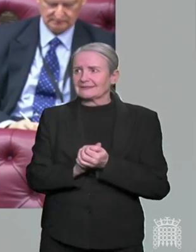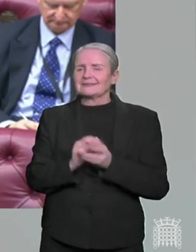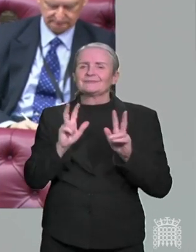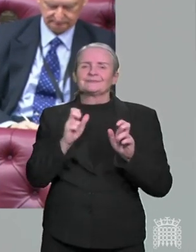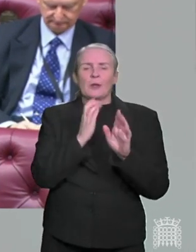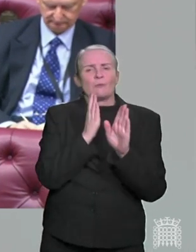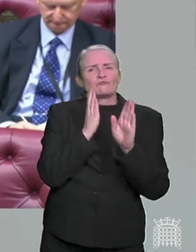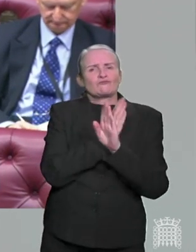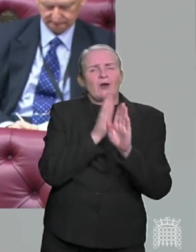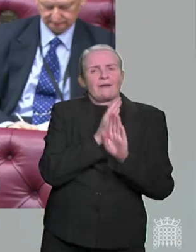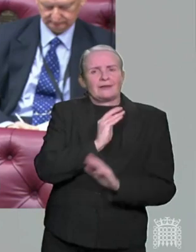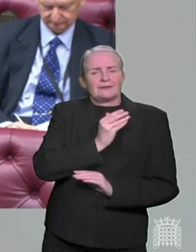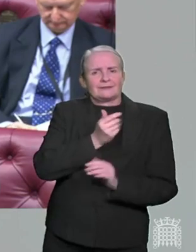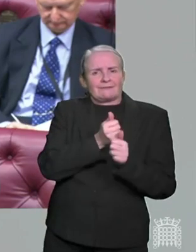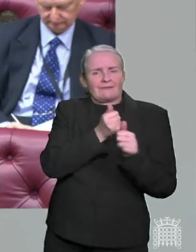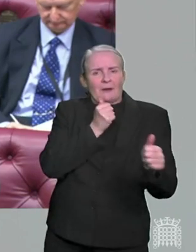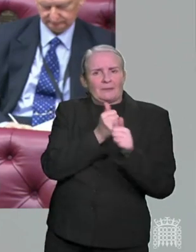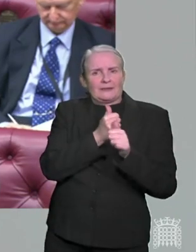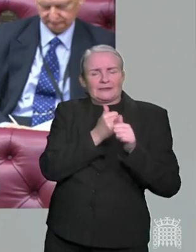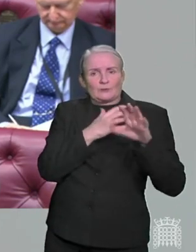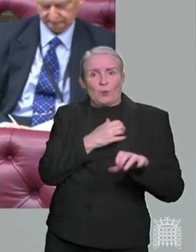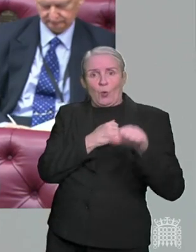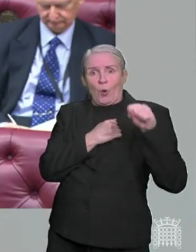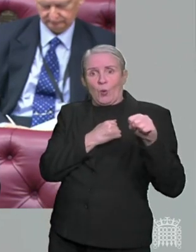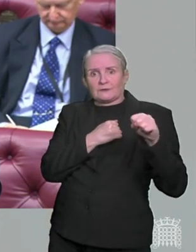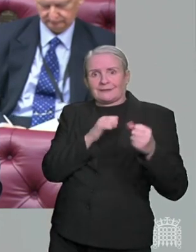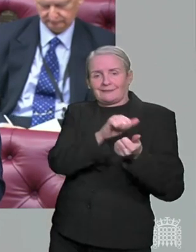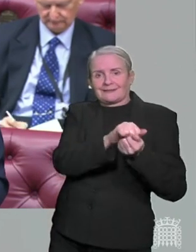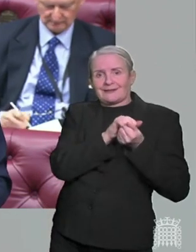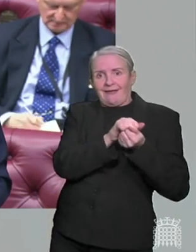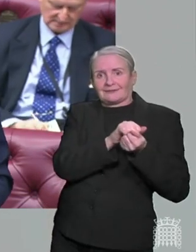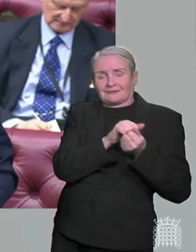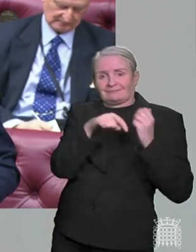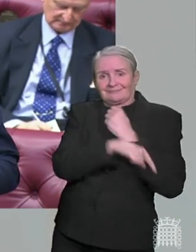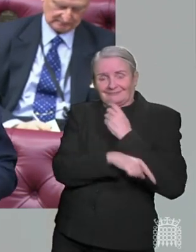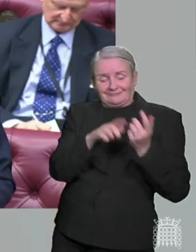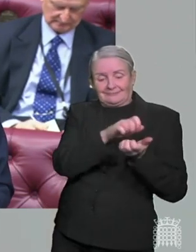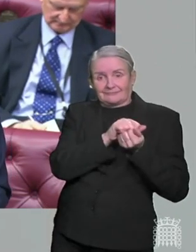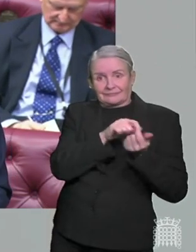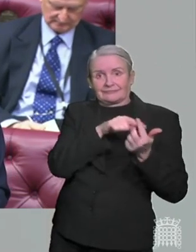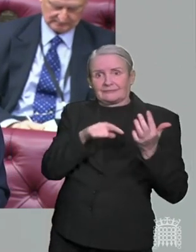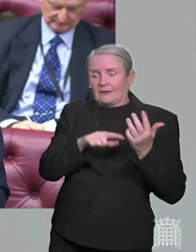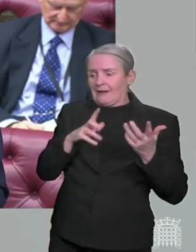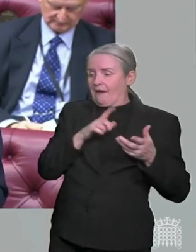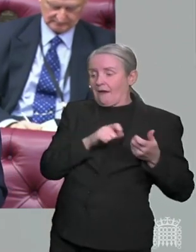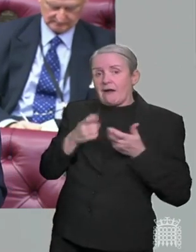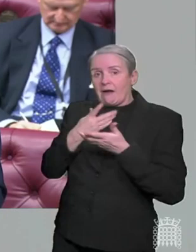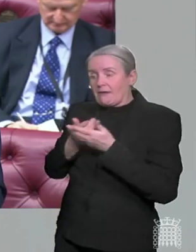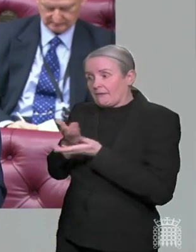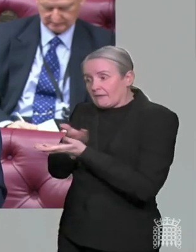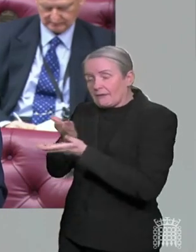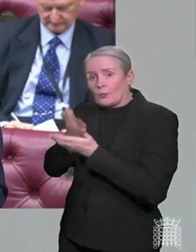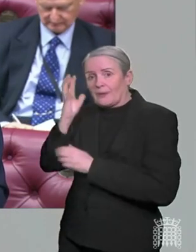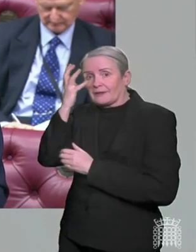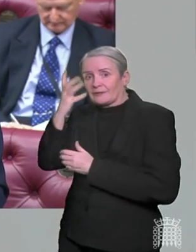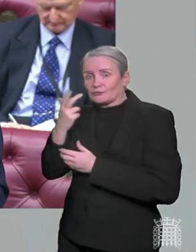private sector holdouts that are holding up the vital debt restructuring of countries that get into trouble. What we are trying to do here is use things